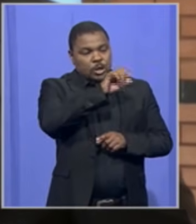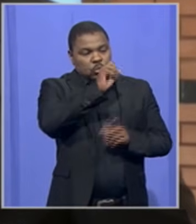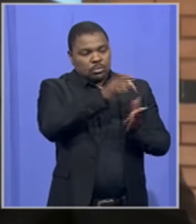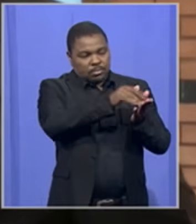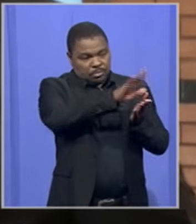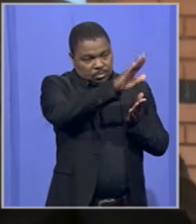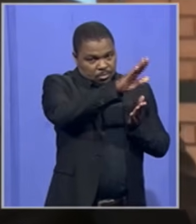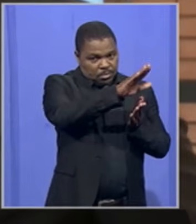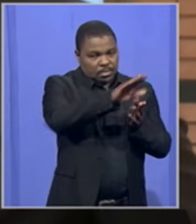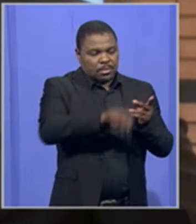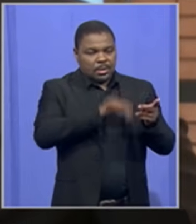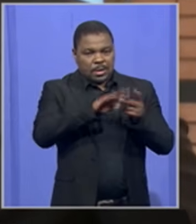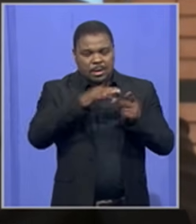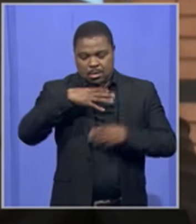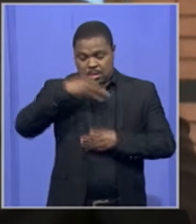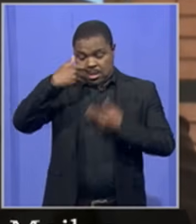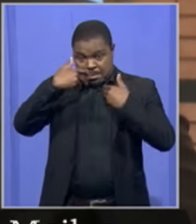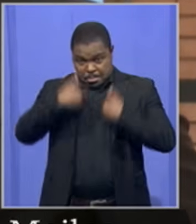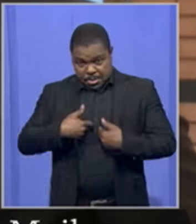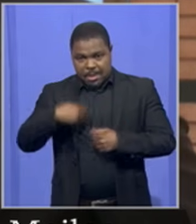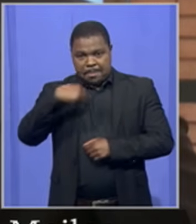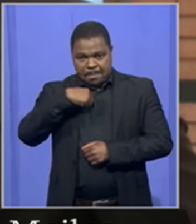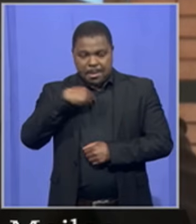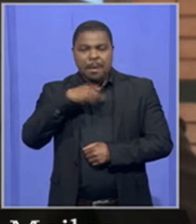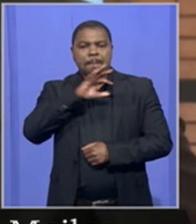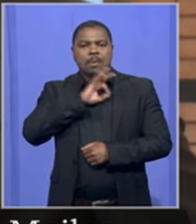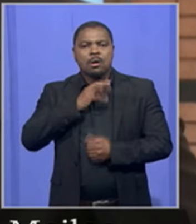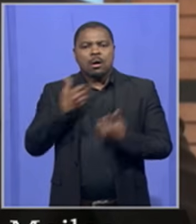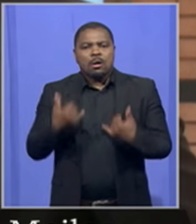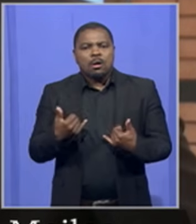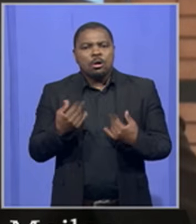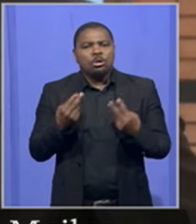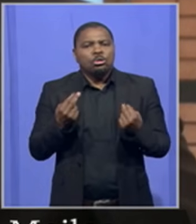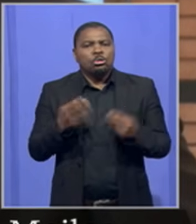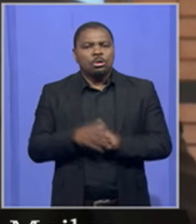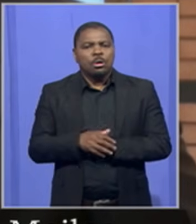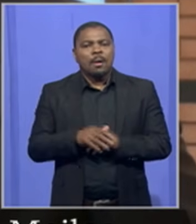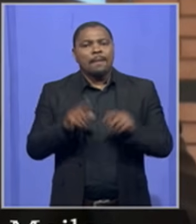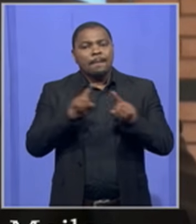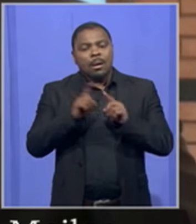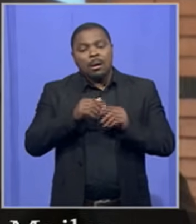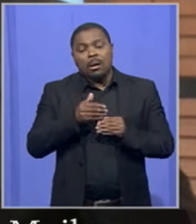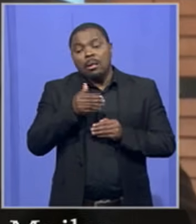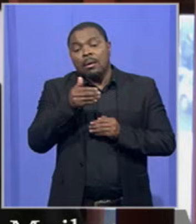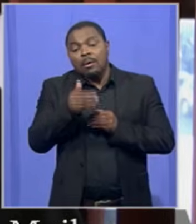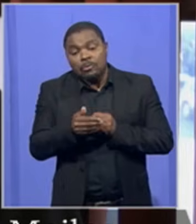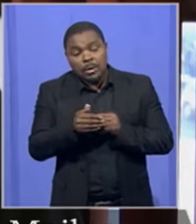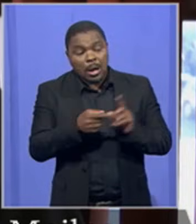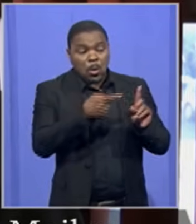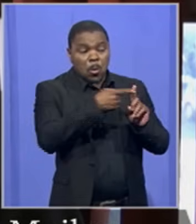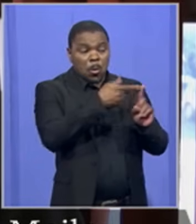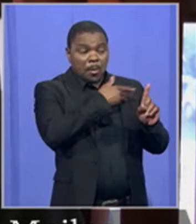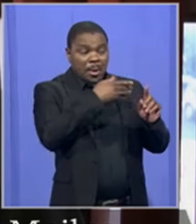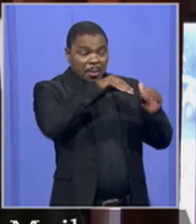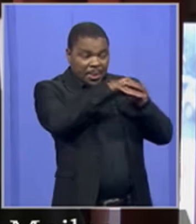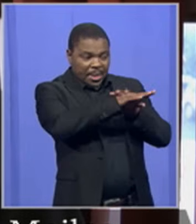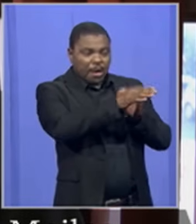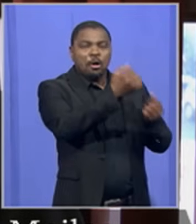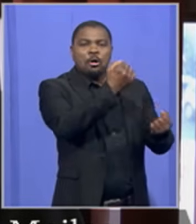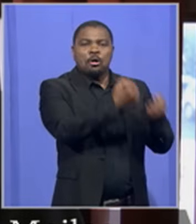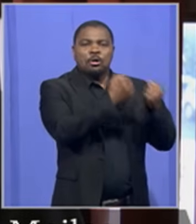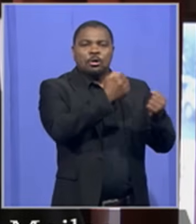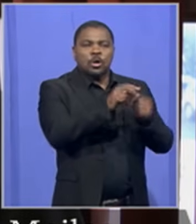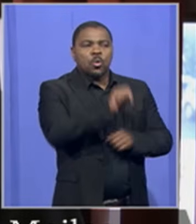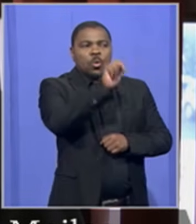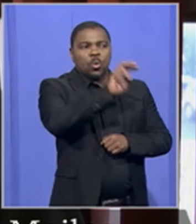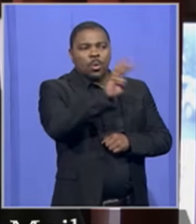and then it chose to elect me as the mayor, and then immediately after that Mayor Diana Pitso went to court, the